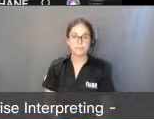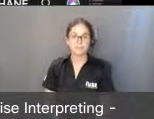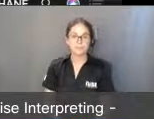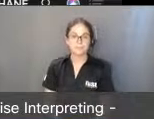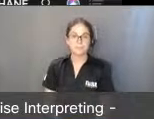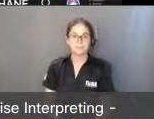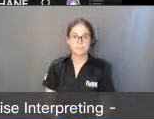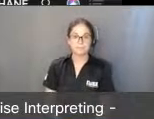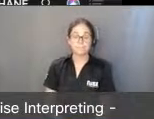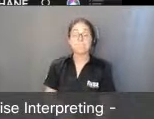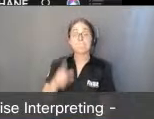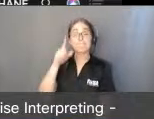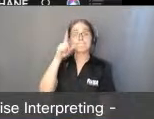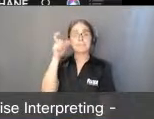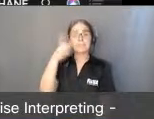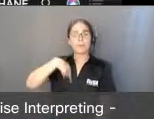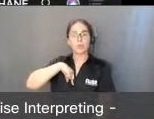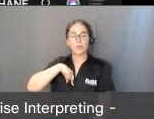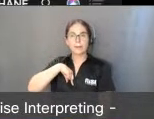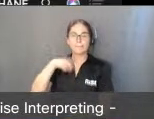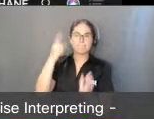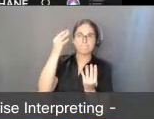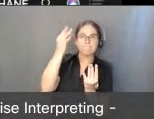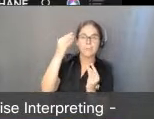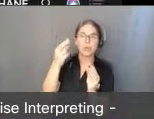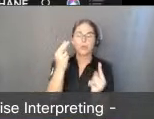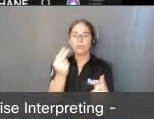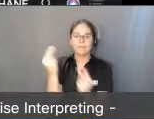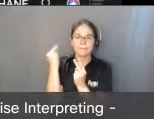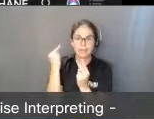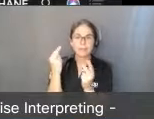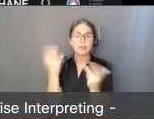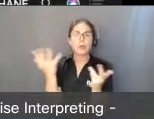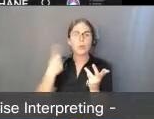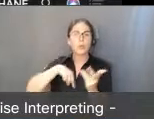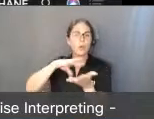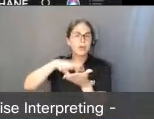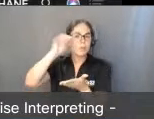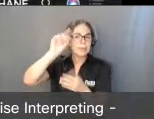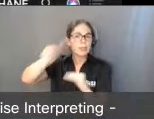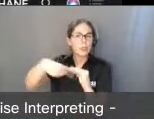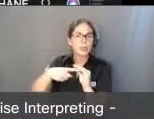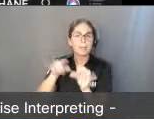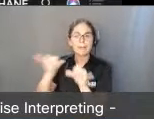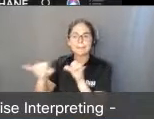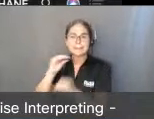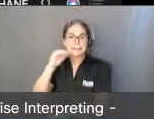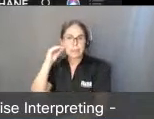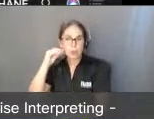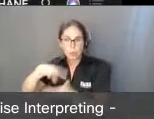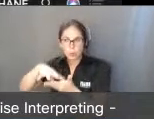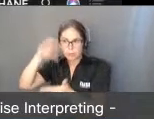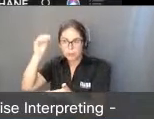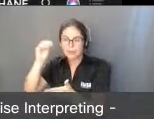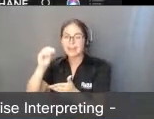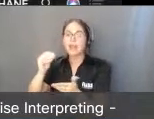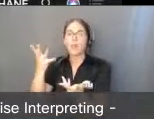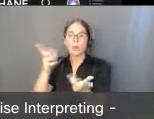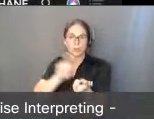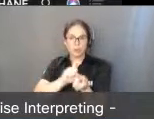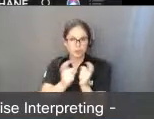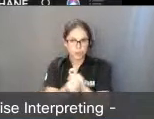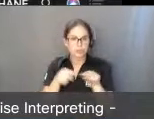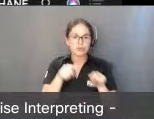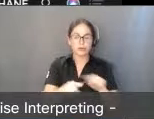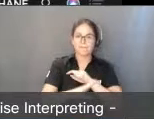So this summer we spent time reflecting and asking ourselves, what did we learn about distance learning this spring and what can we do differently in the fall? Most of